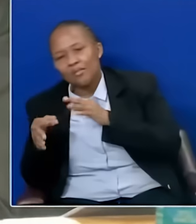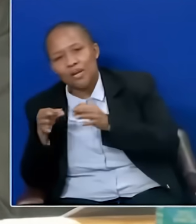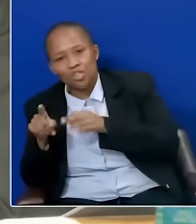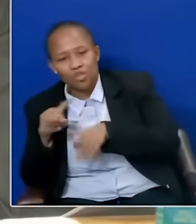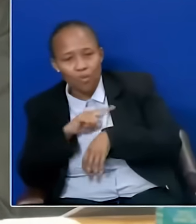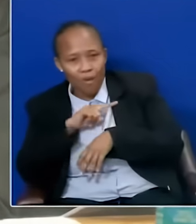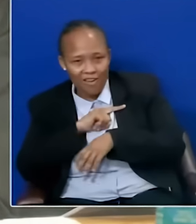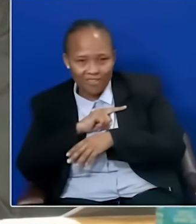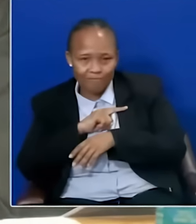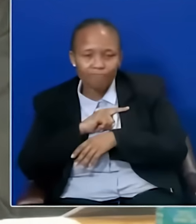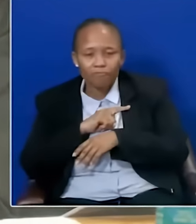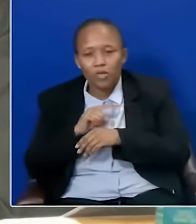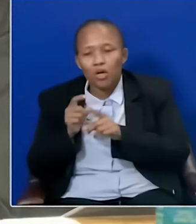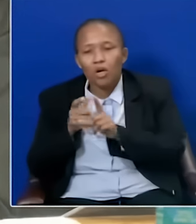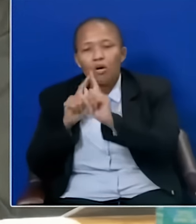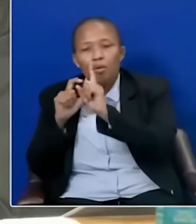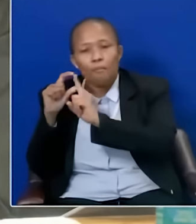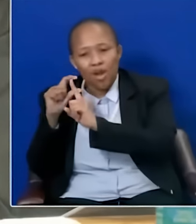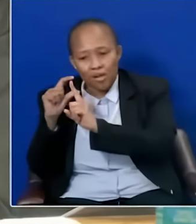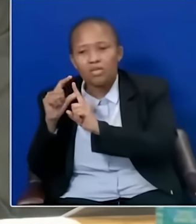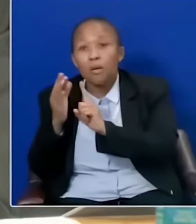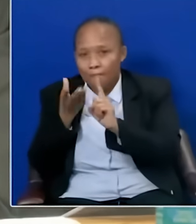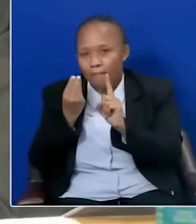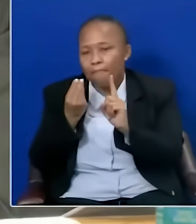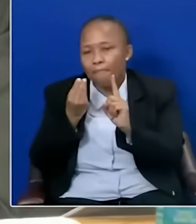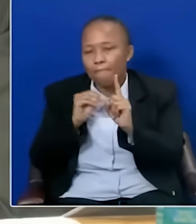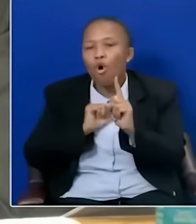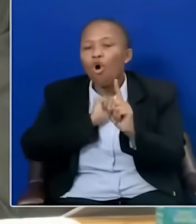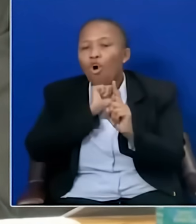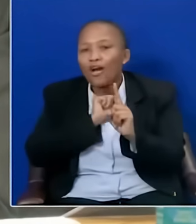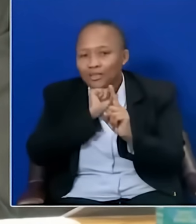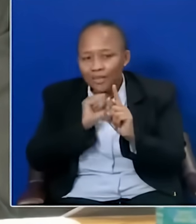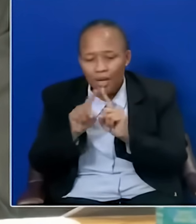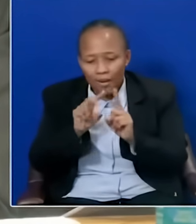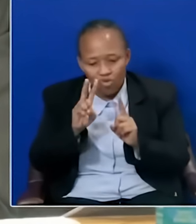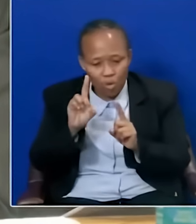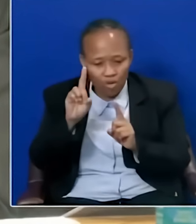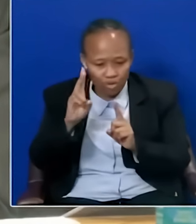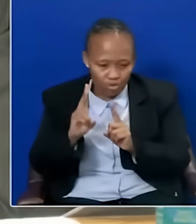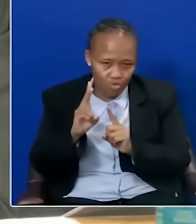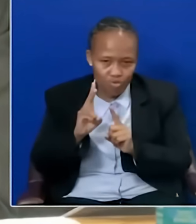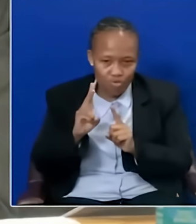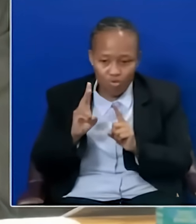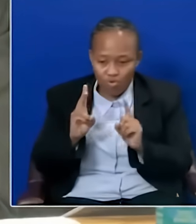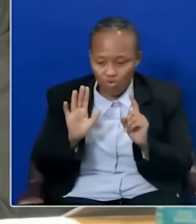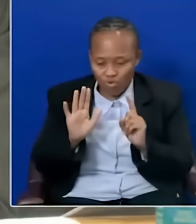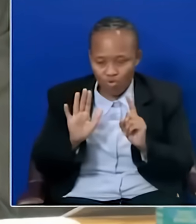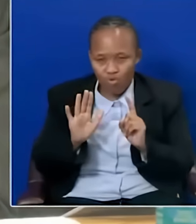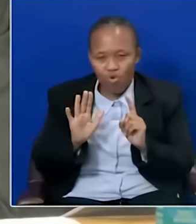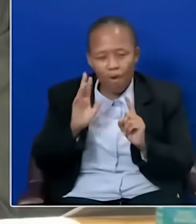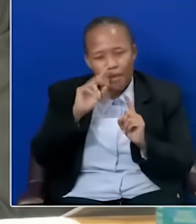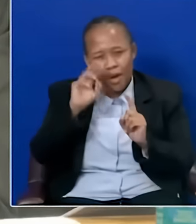bullet comes in August, but the 212 in relation to the bullet, if I remember correctly, was dated 14